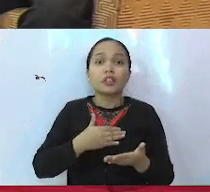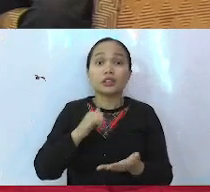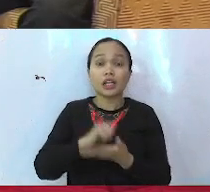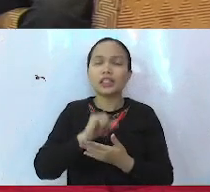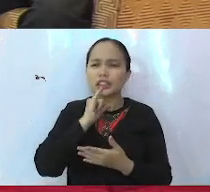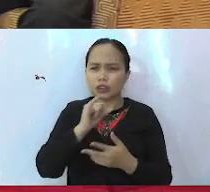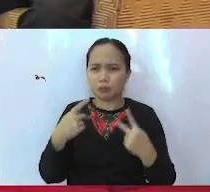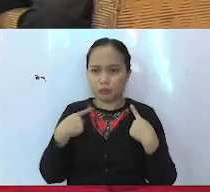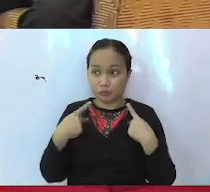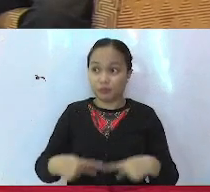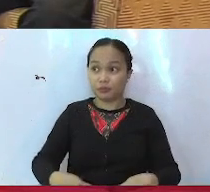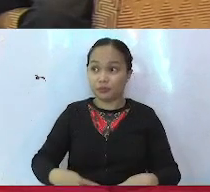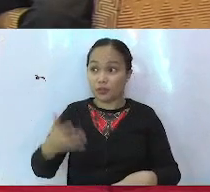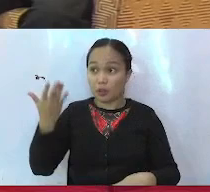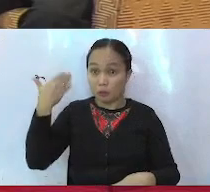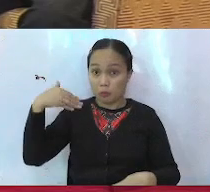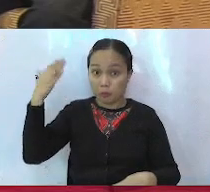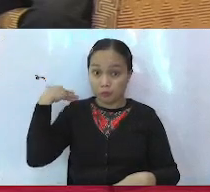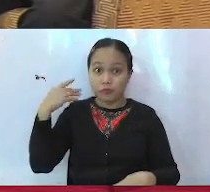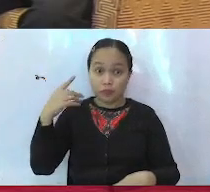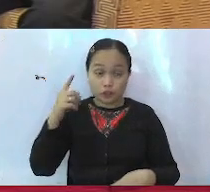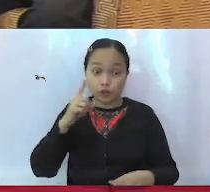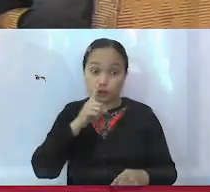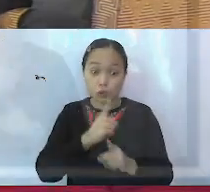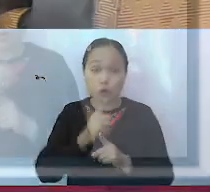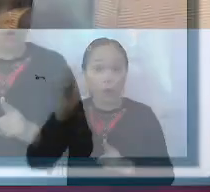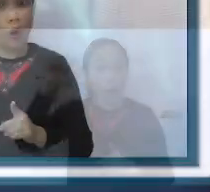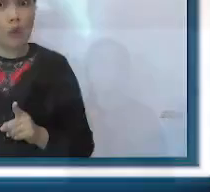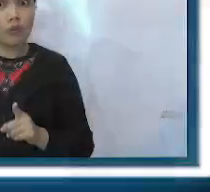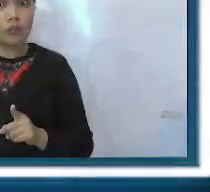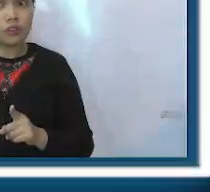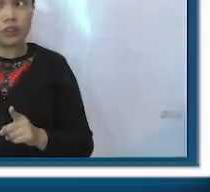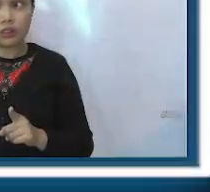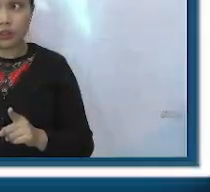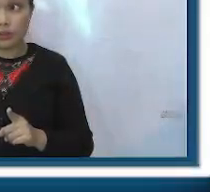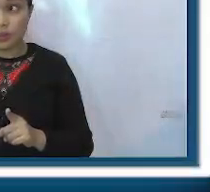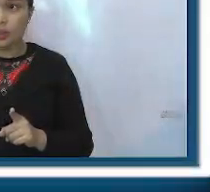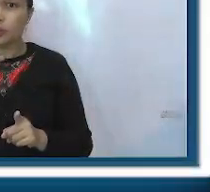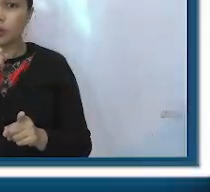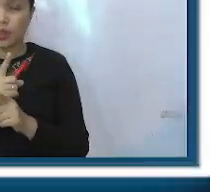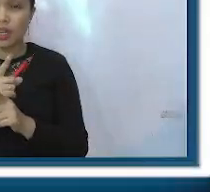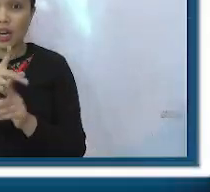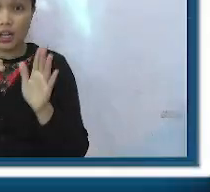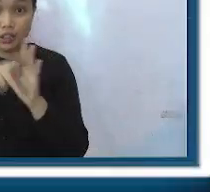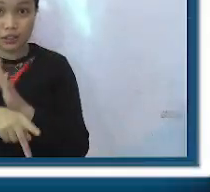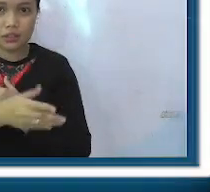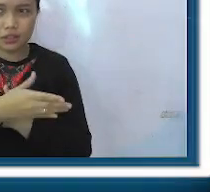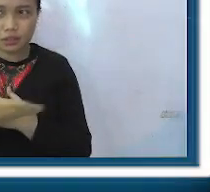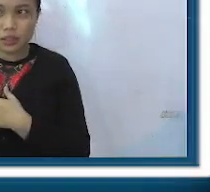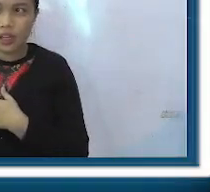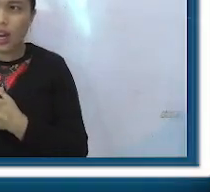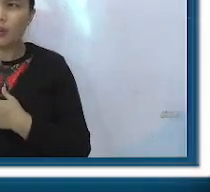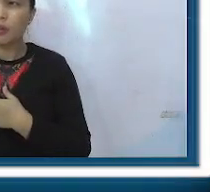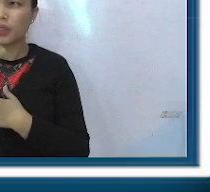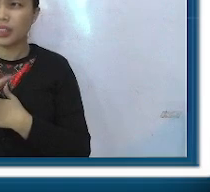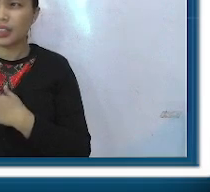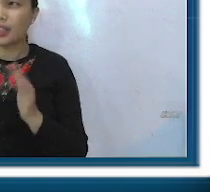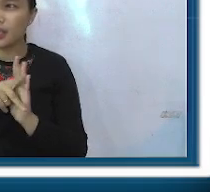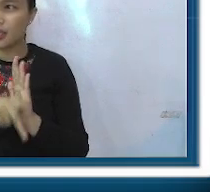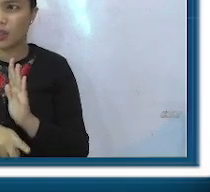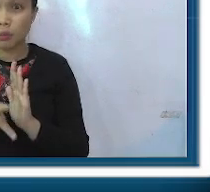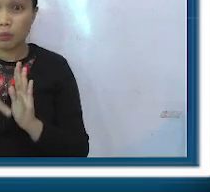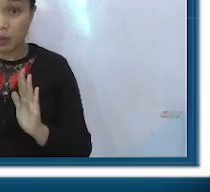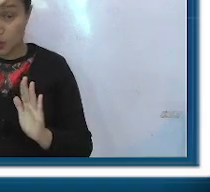That's physical. They will really kill you. Yung mga Baptist forefathers natin, the reason why they are killed is because of their